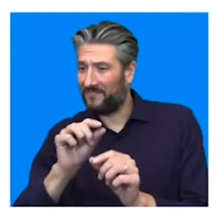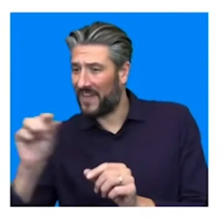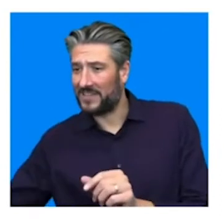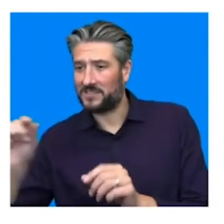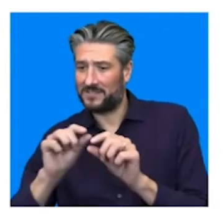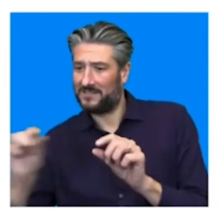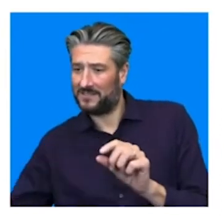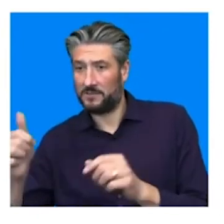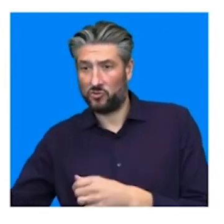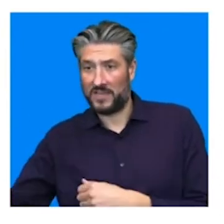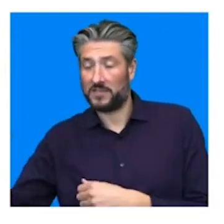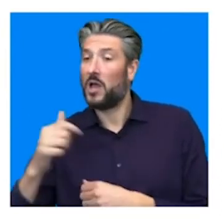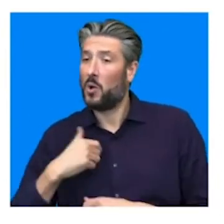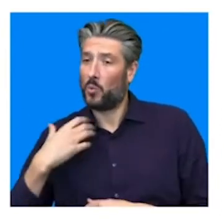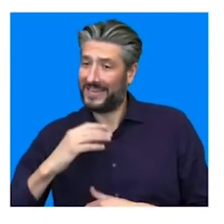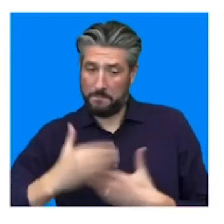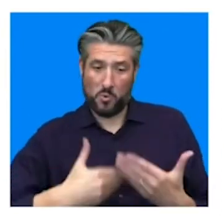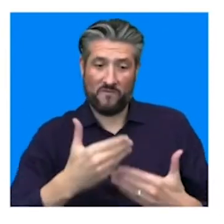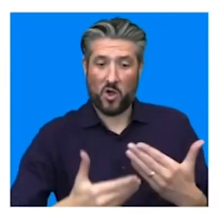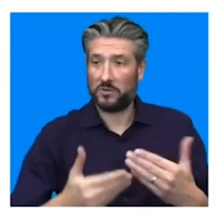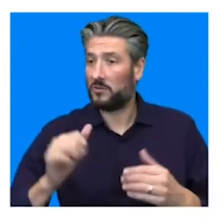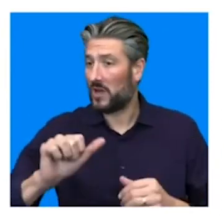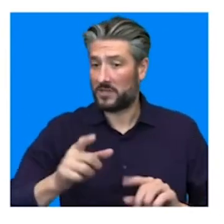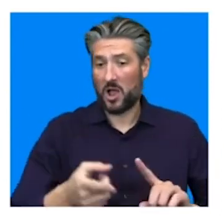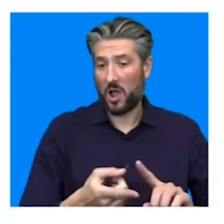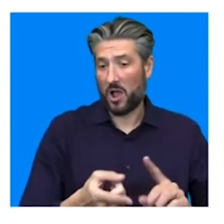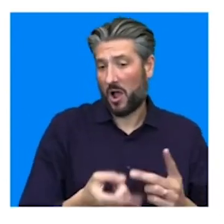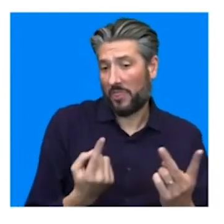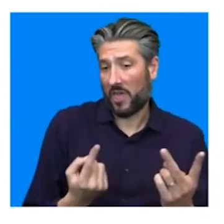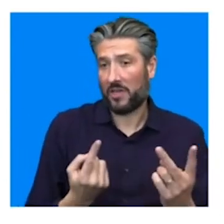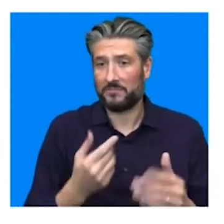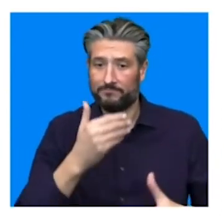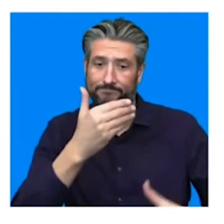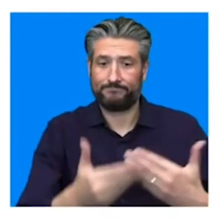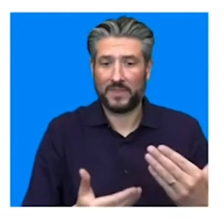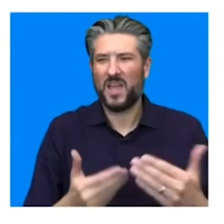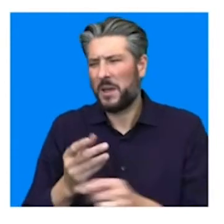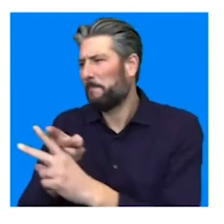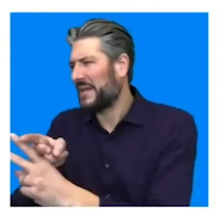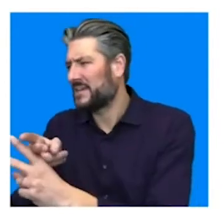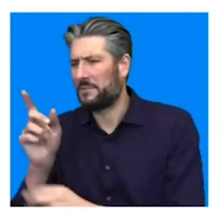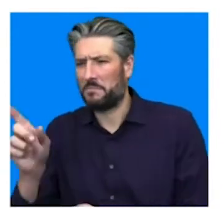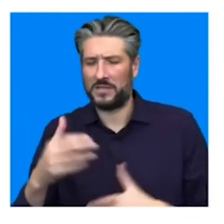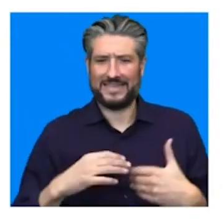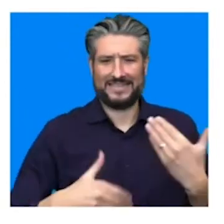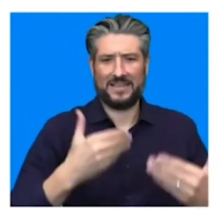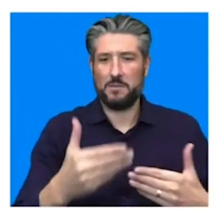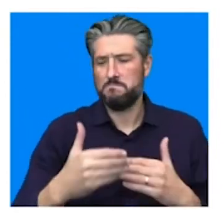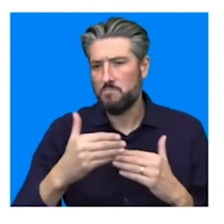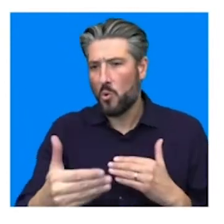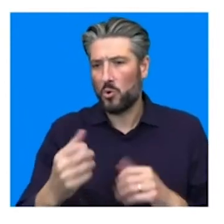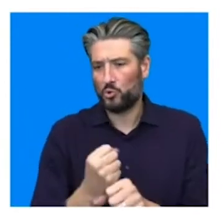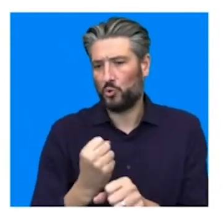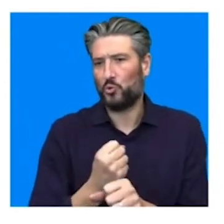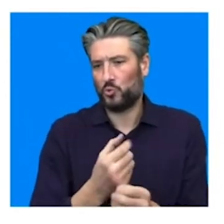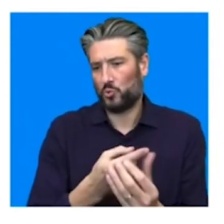stop there. We have to move on to other things. We have to we have to maintain it and keep it running well and all those things. But actually, there's a hell of a lot more that we want to know and learn about.